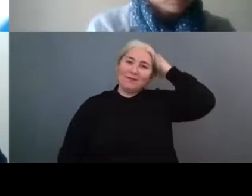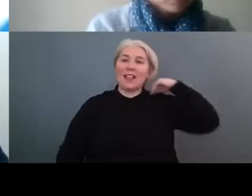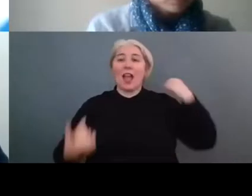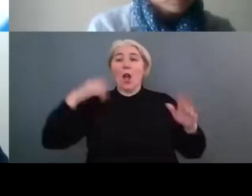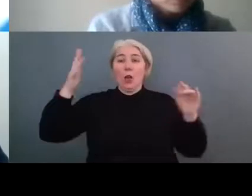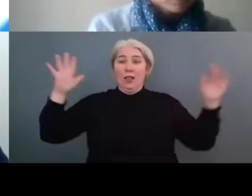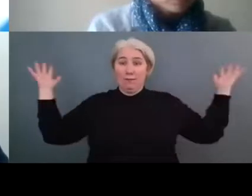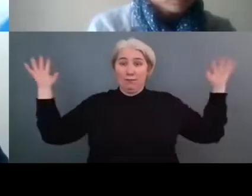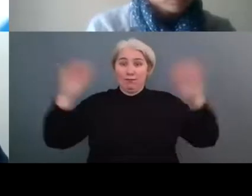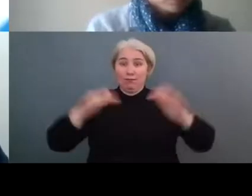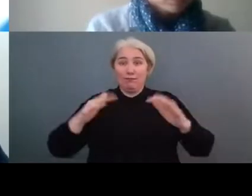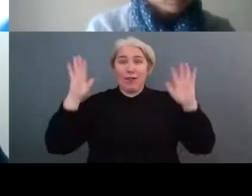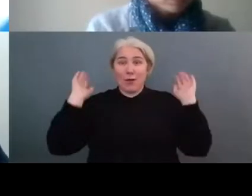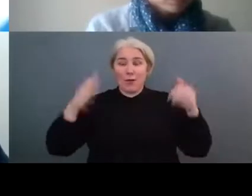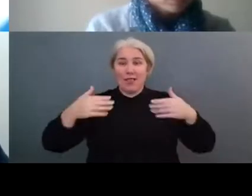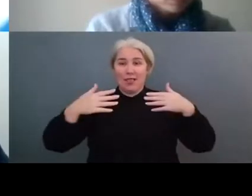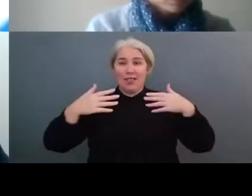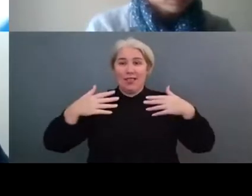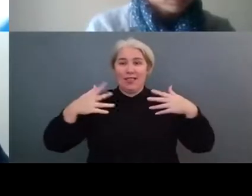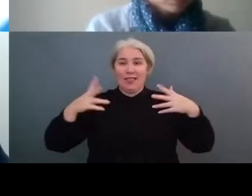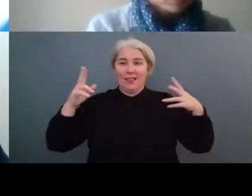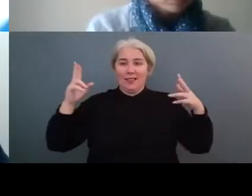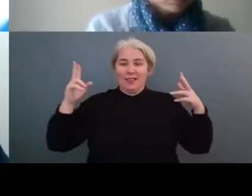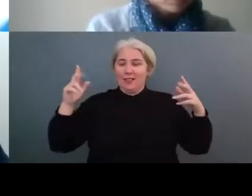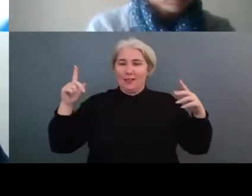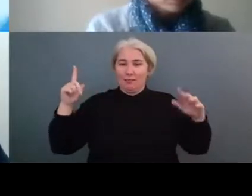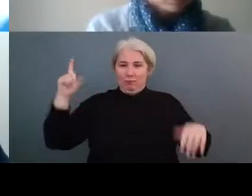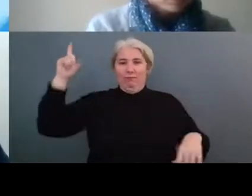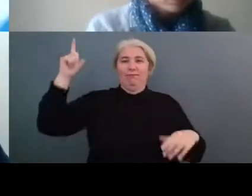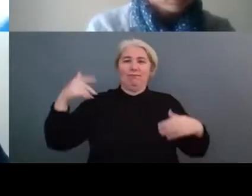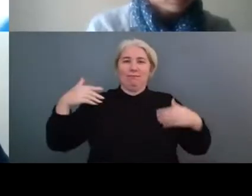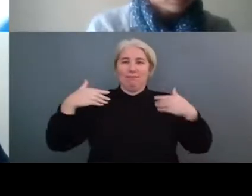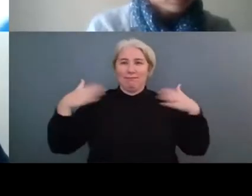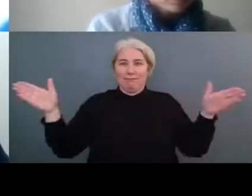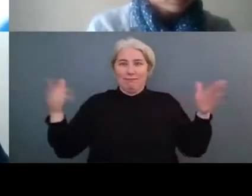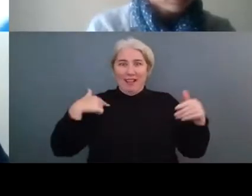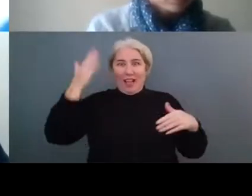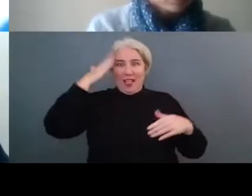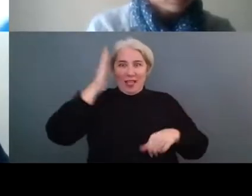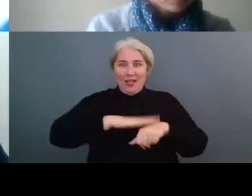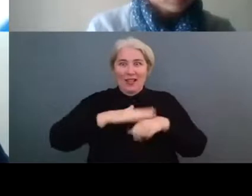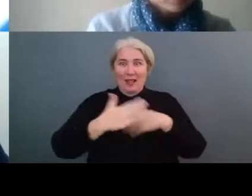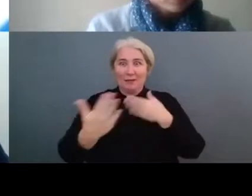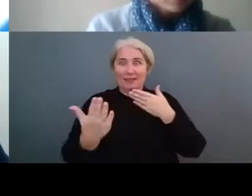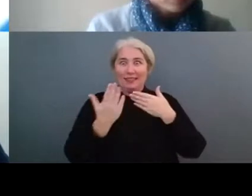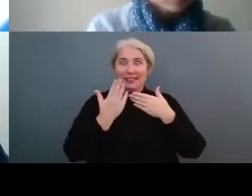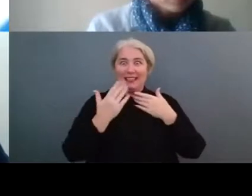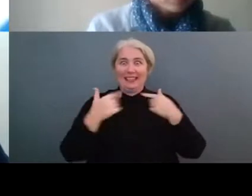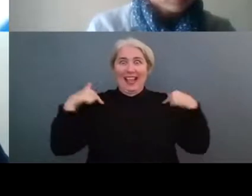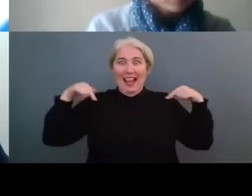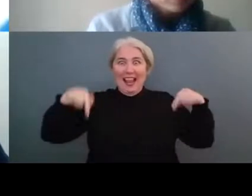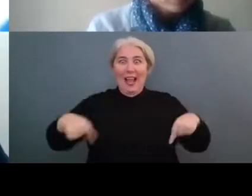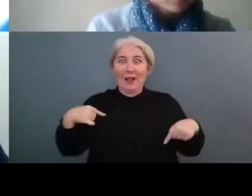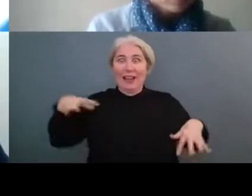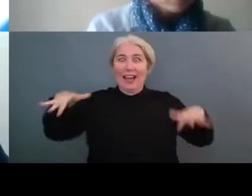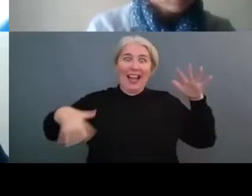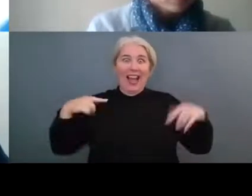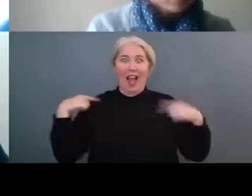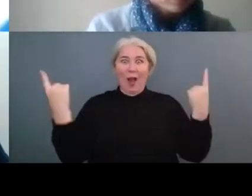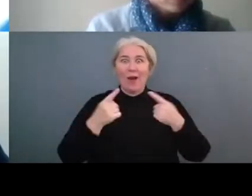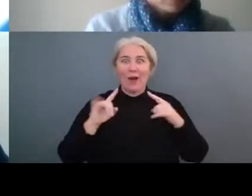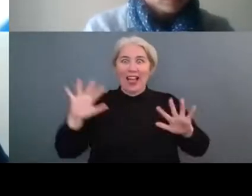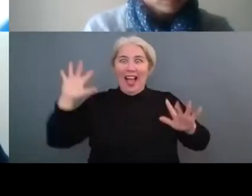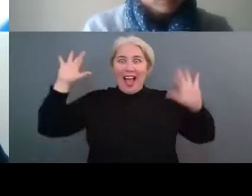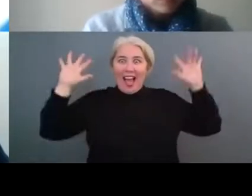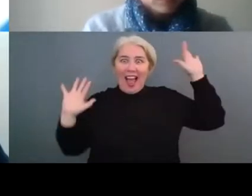and on the next day, so it will be very close, so we are really honored for that. Everybody's excited. Yeah, so